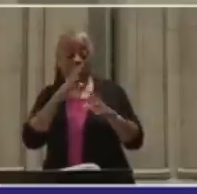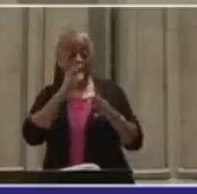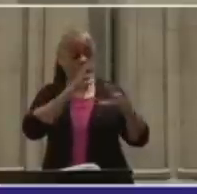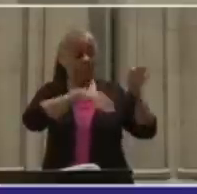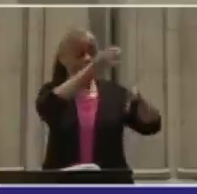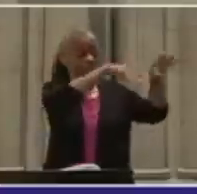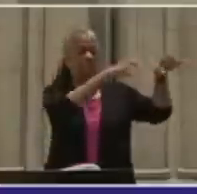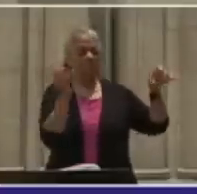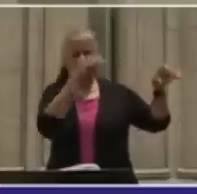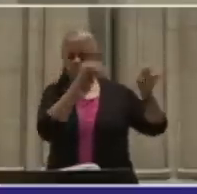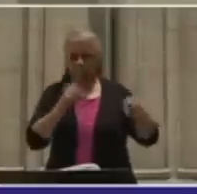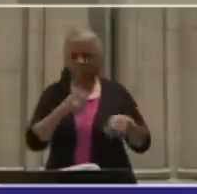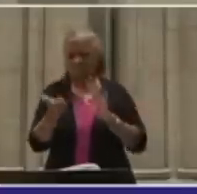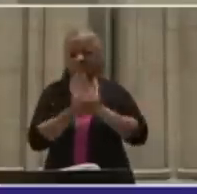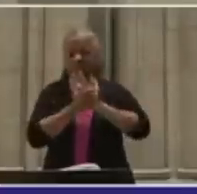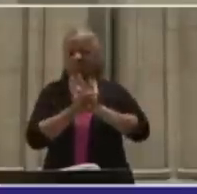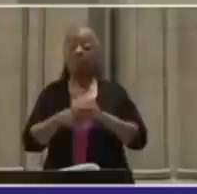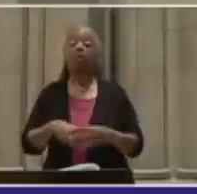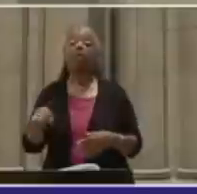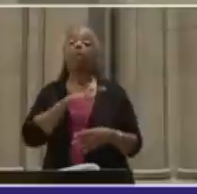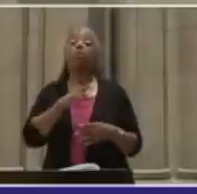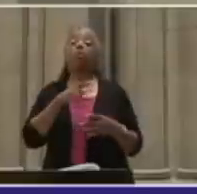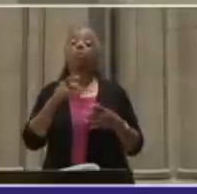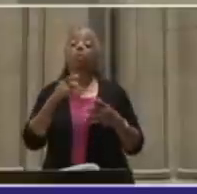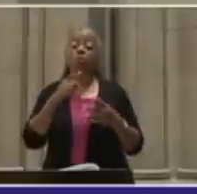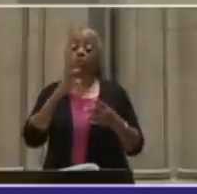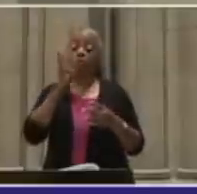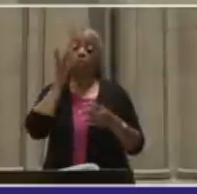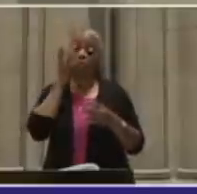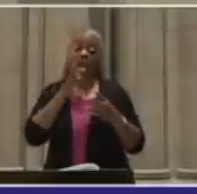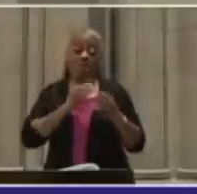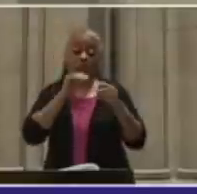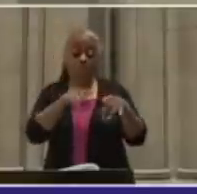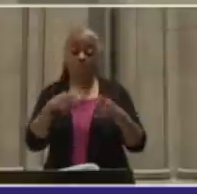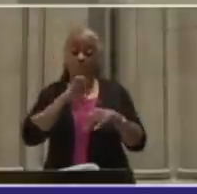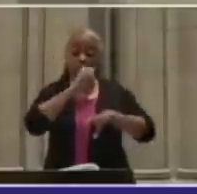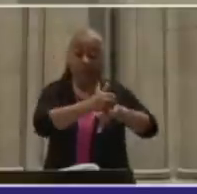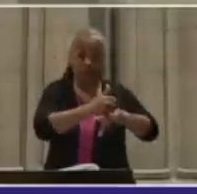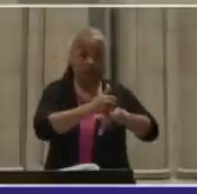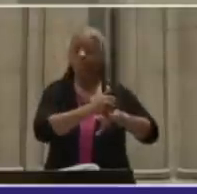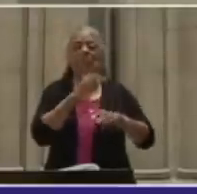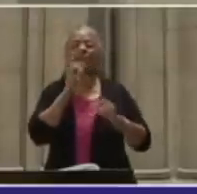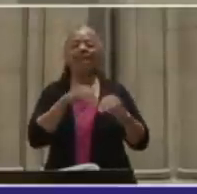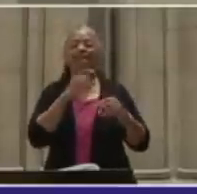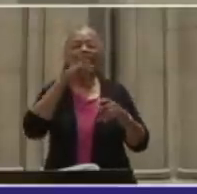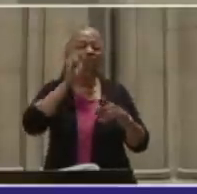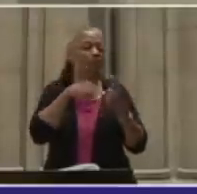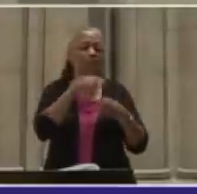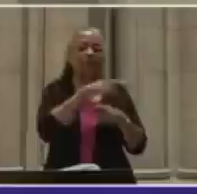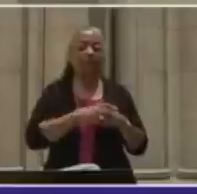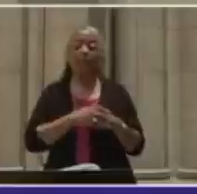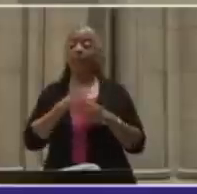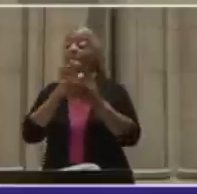You're never going to drink from the expensive vineyards you have planted in peace. I know precisely the extent